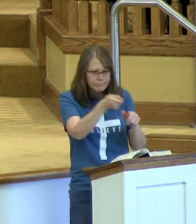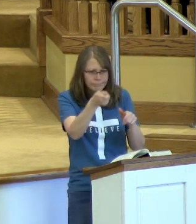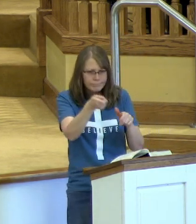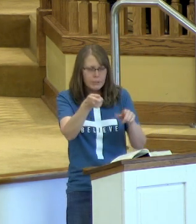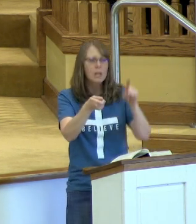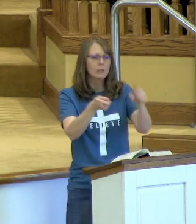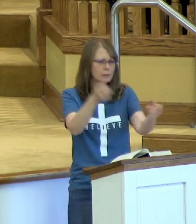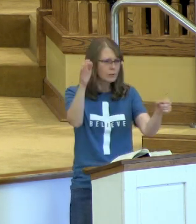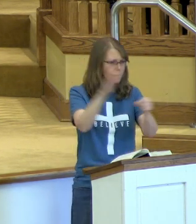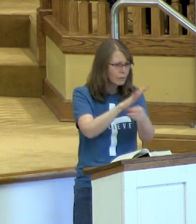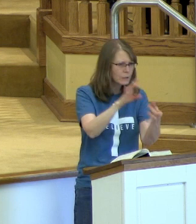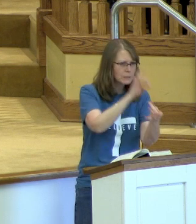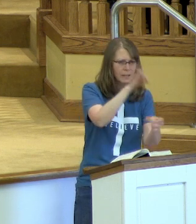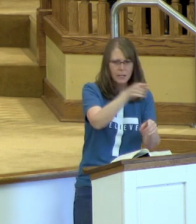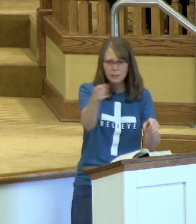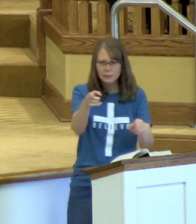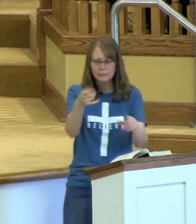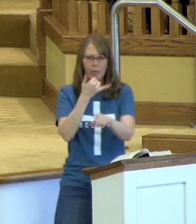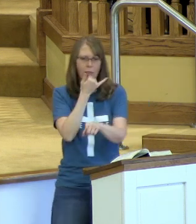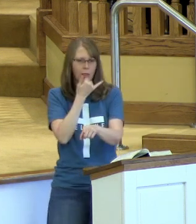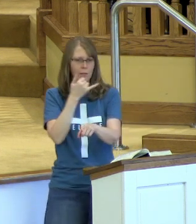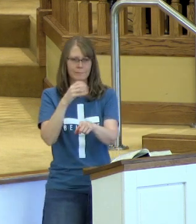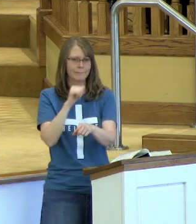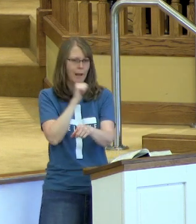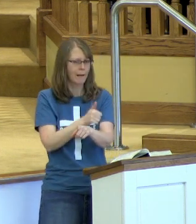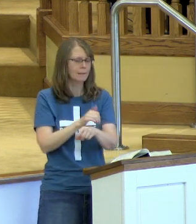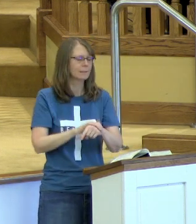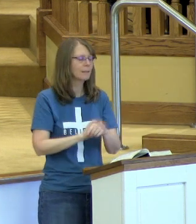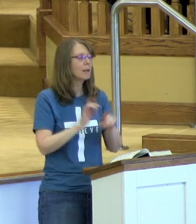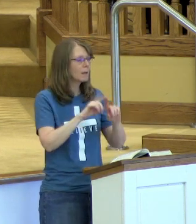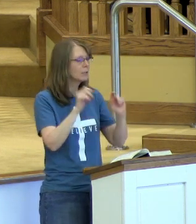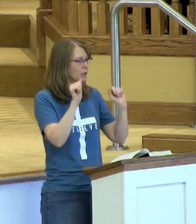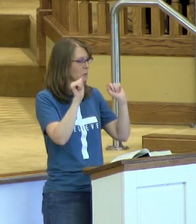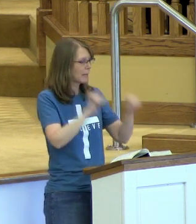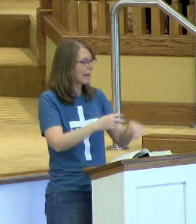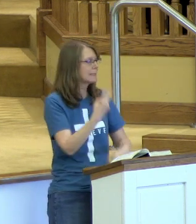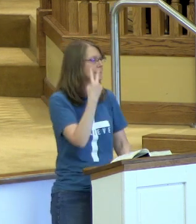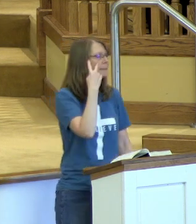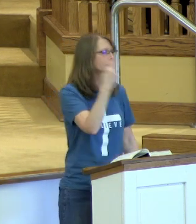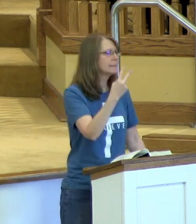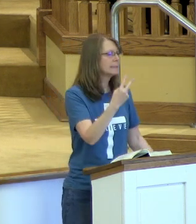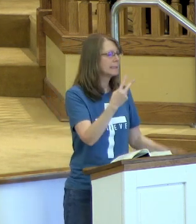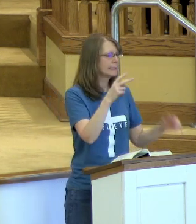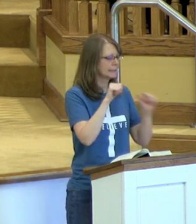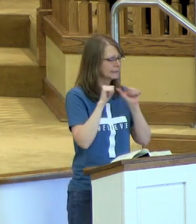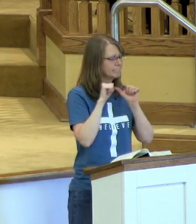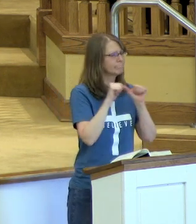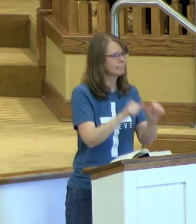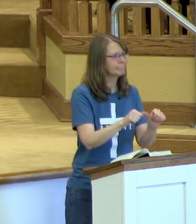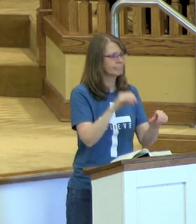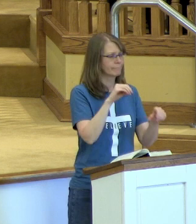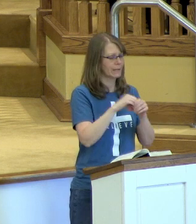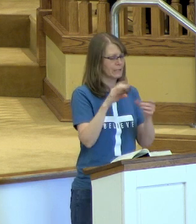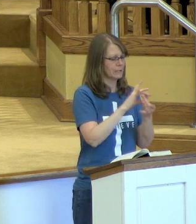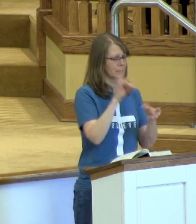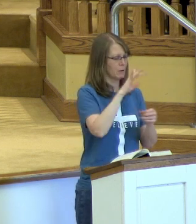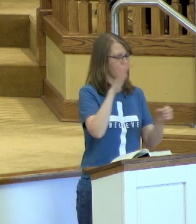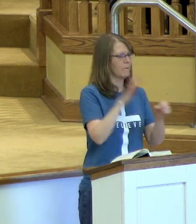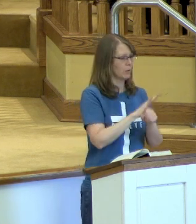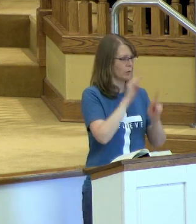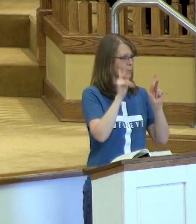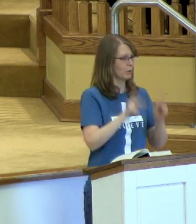is. However, there are some things you can see consistently in a spirit-filled person, and God gives